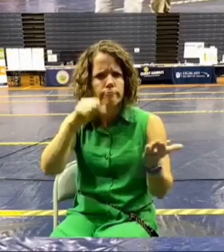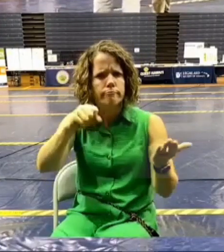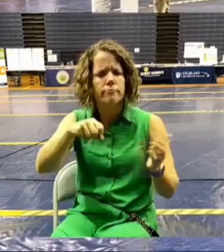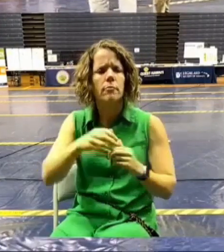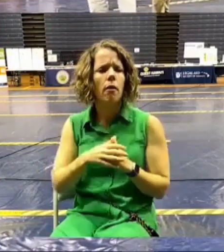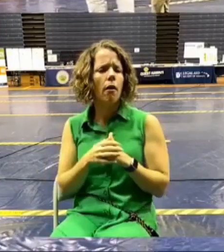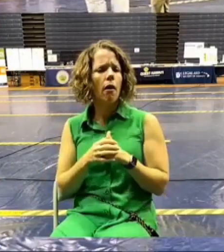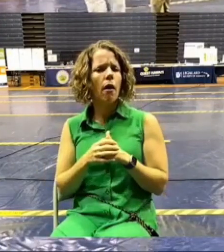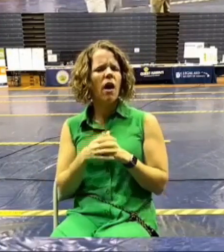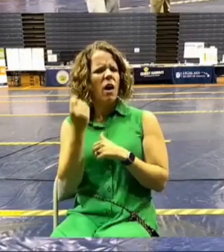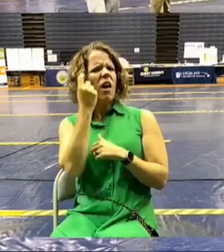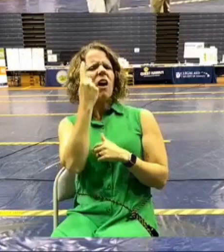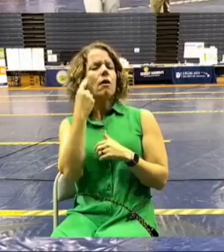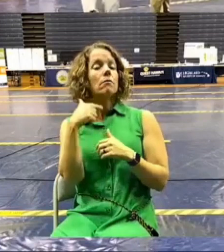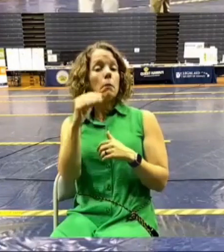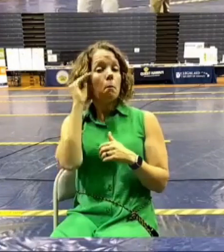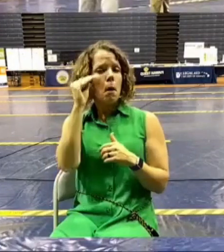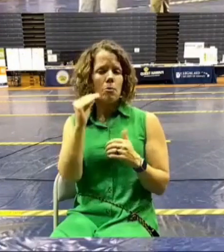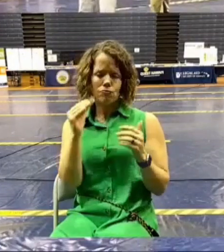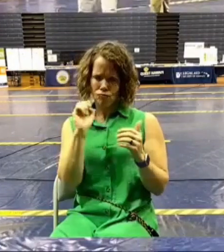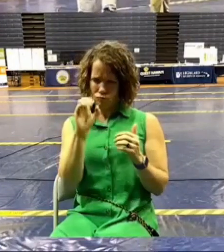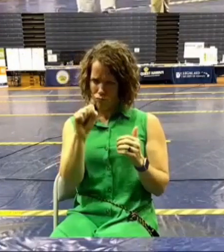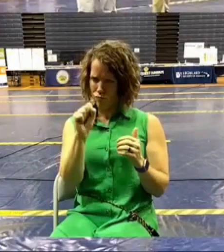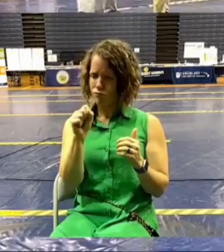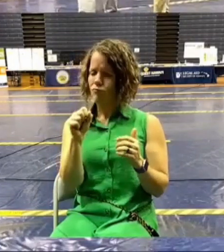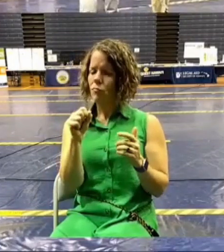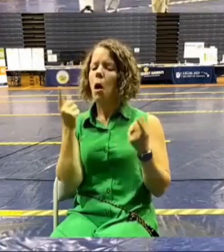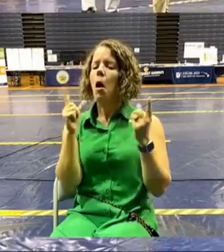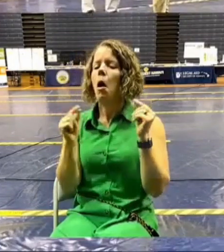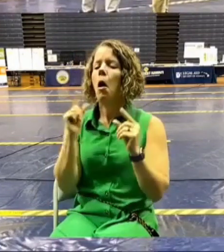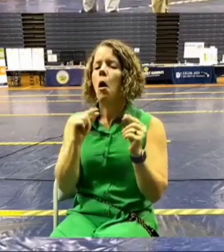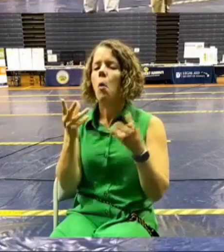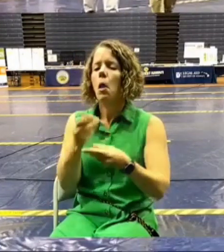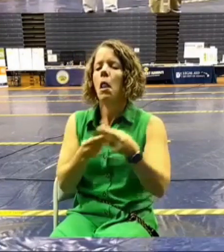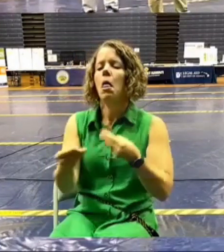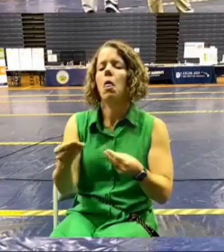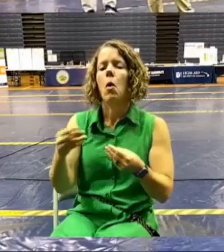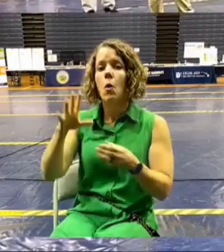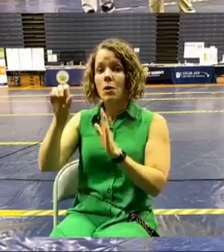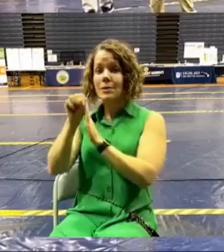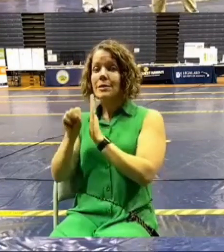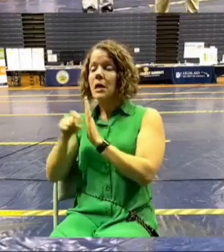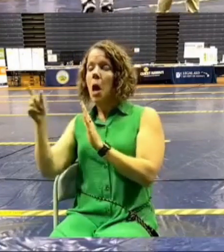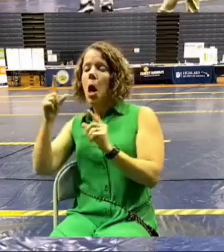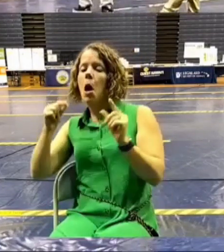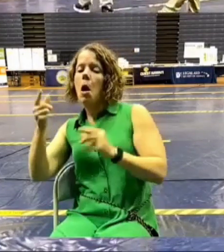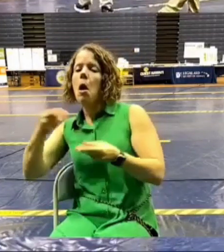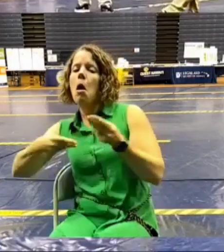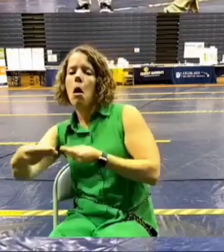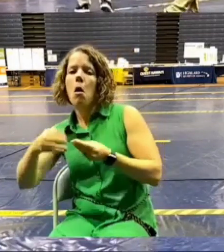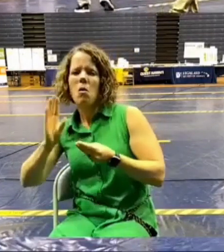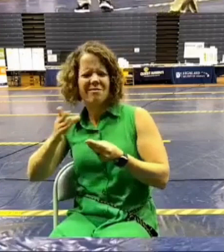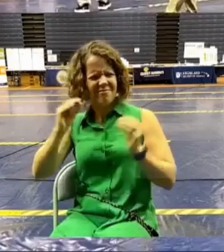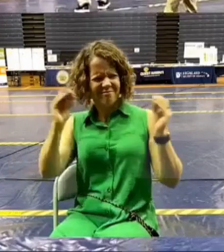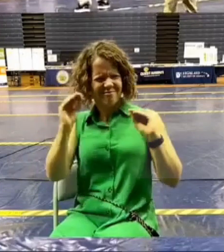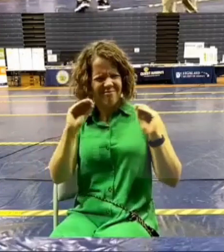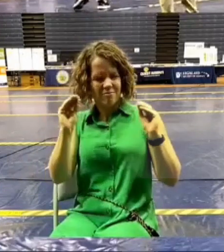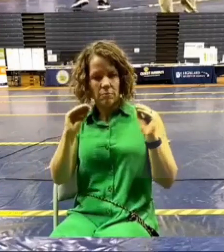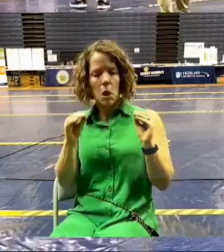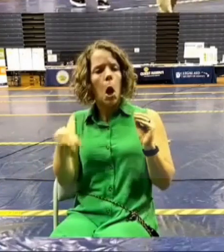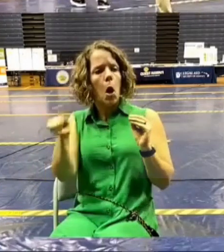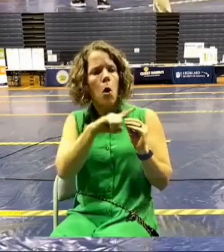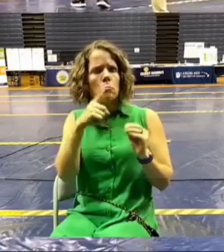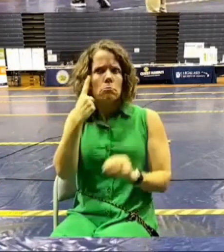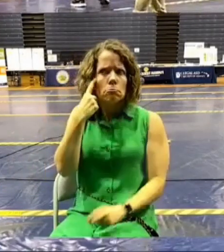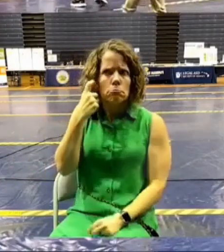not promising anything. The state's not promising anything. Or if you give us this, we give you that. I know that's a suspicion. And you have a right to be suspicious